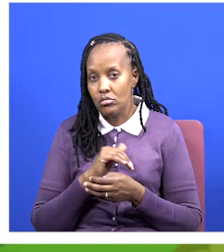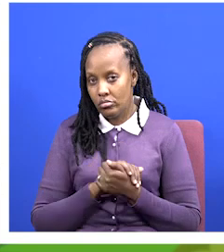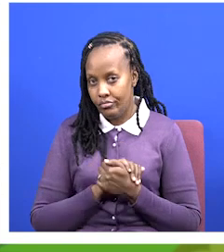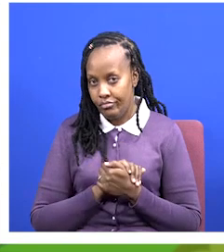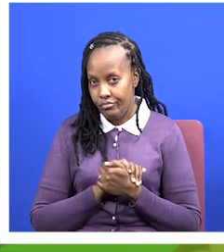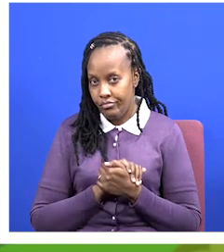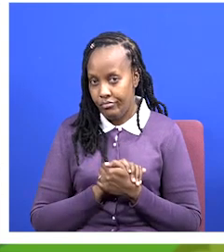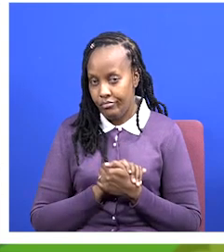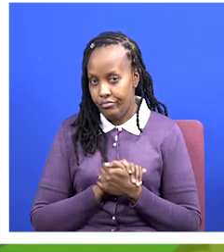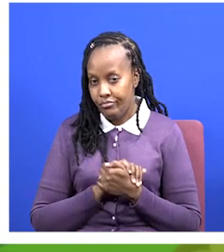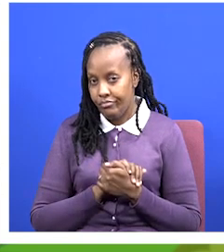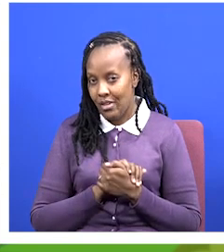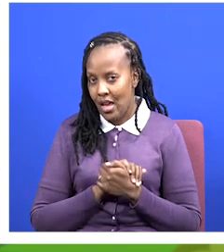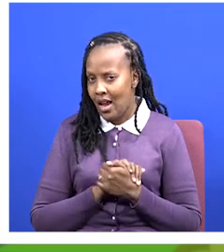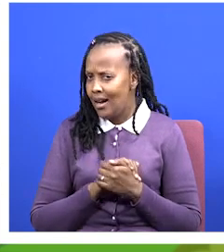Now,